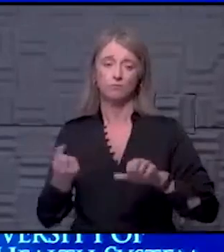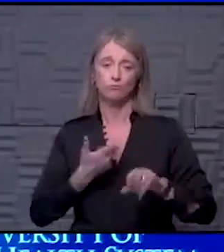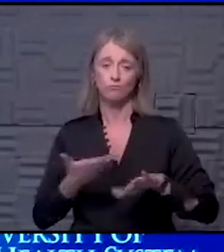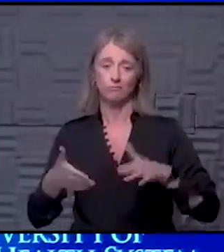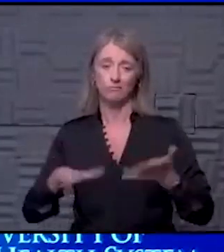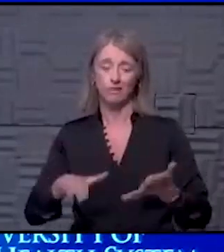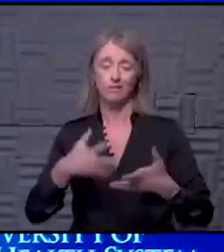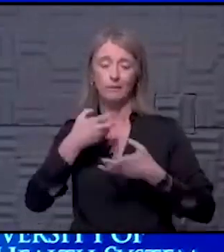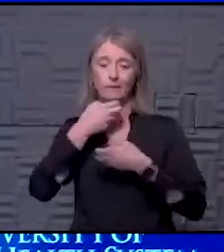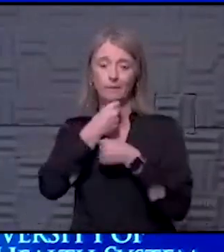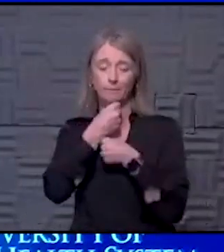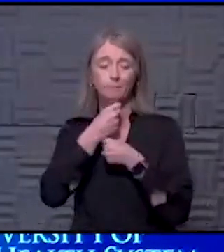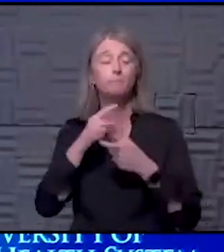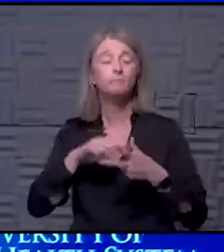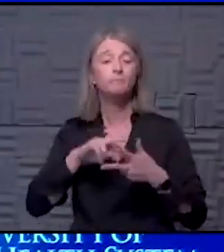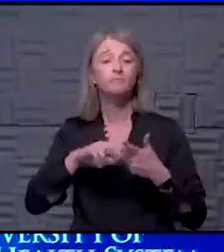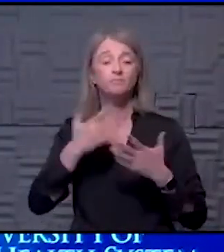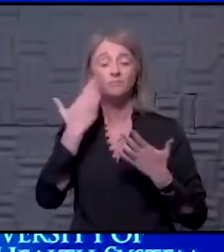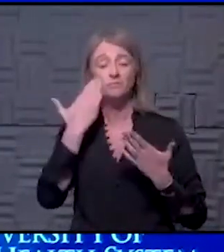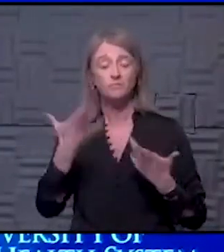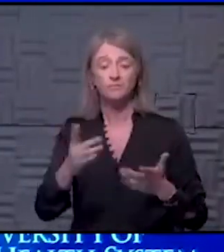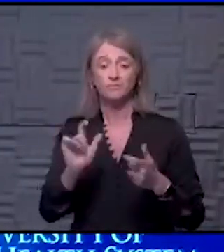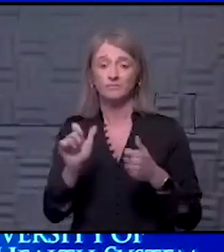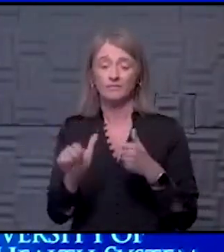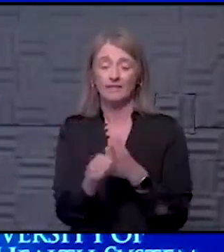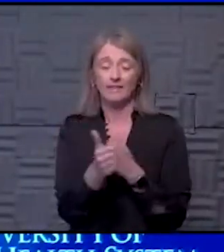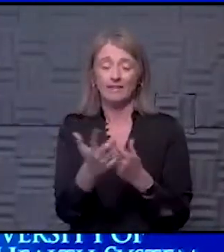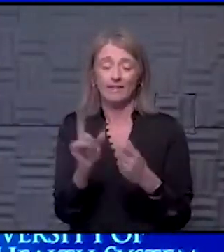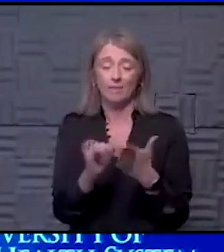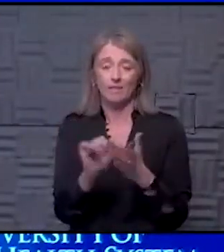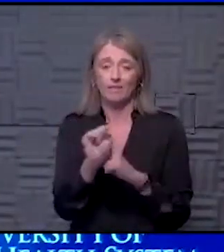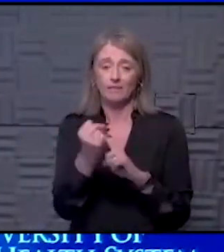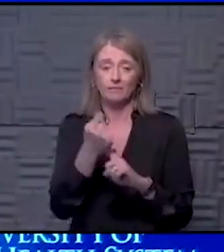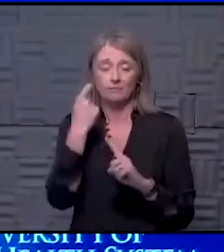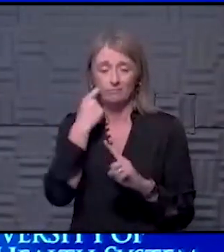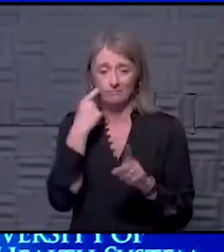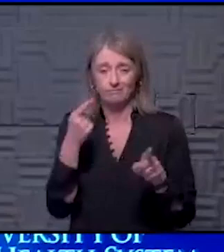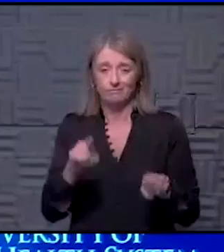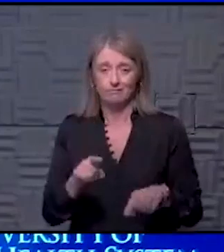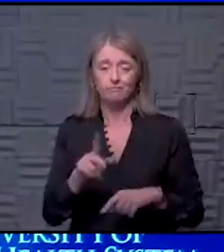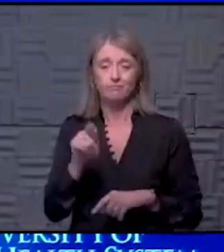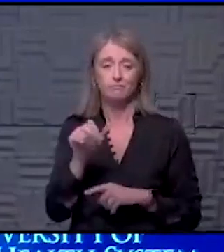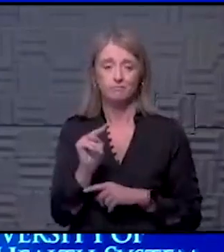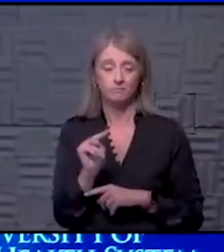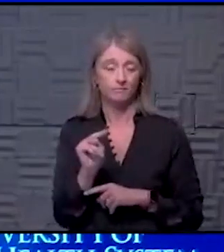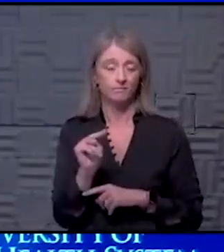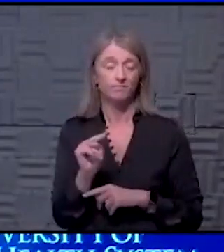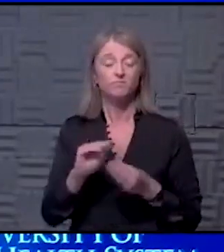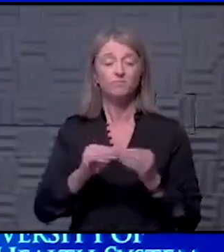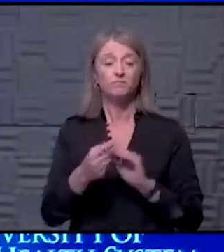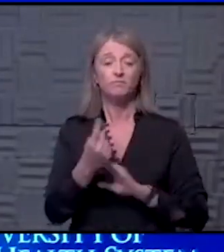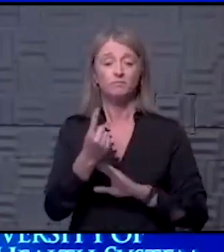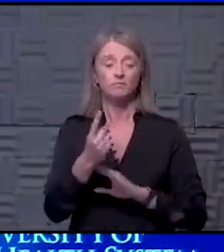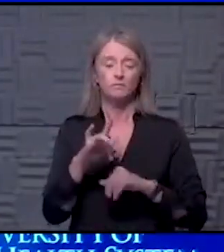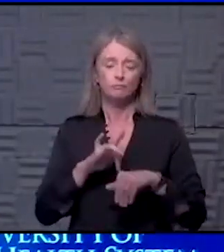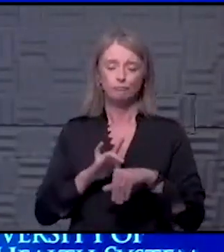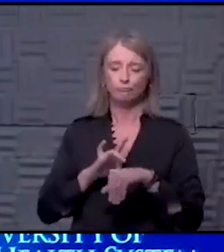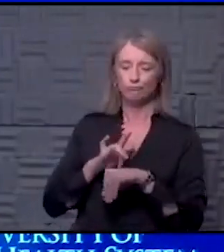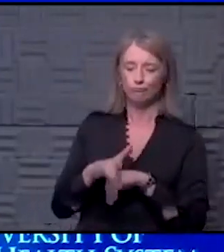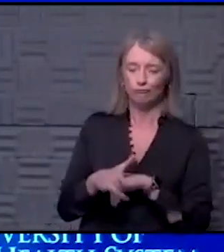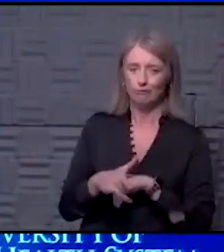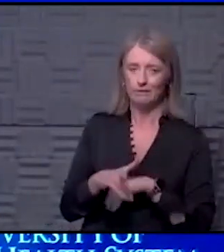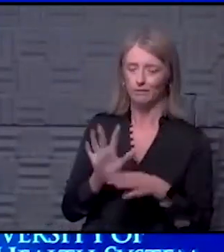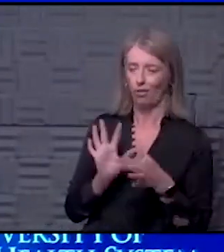We don't know anything about the circumstances of this case, really, and so Number one, it's a little bit too early for us to